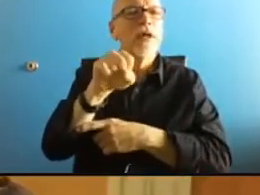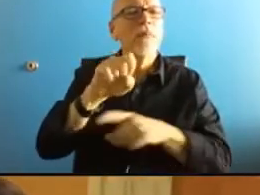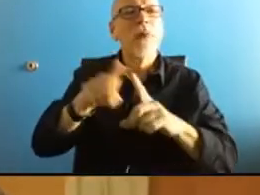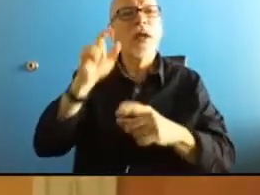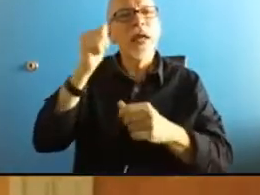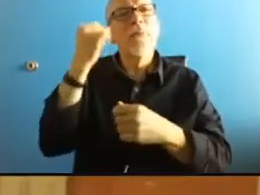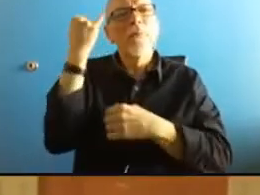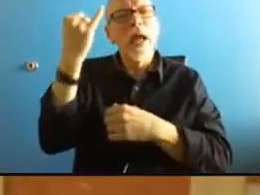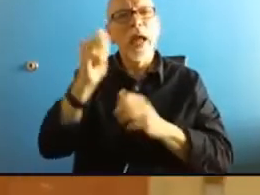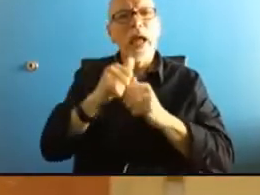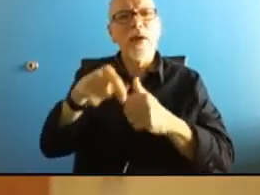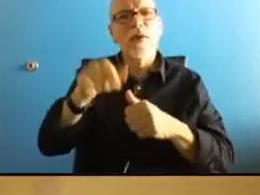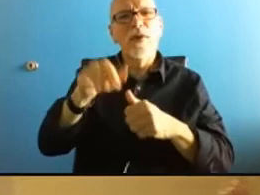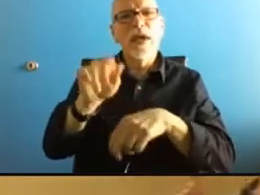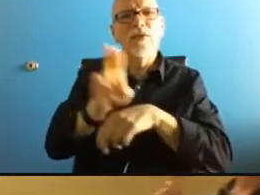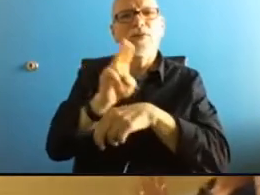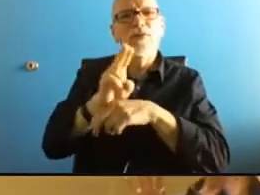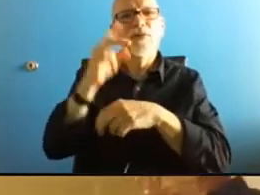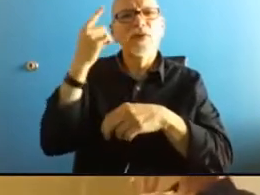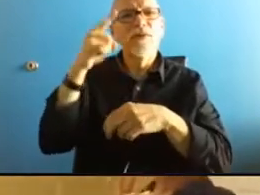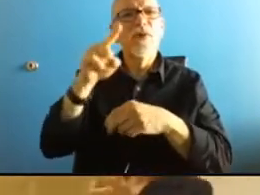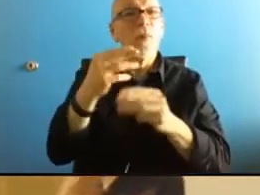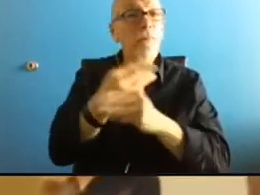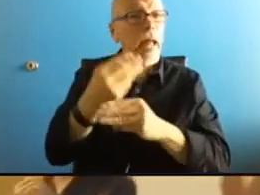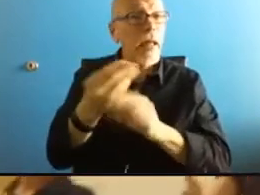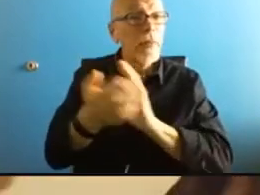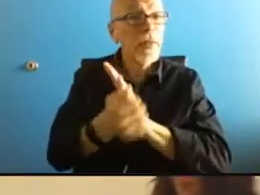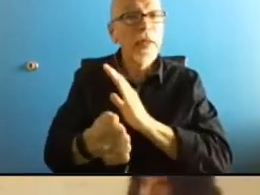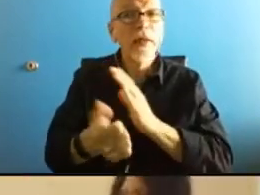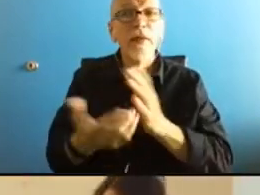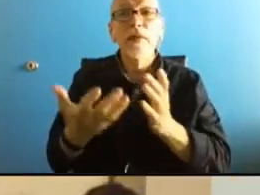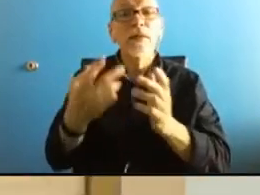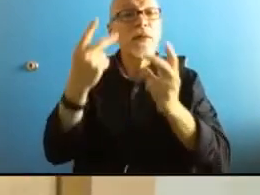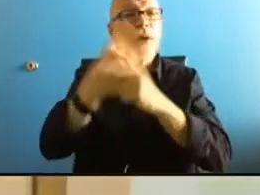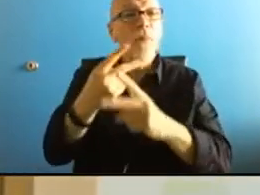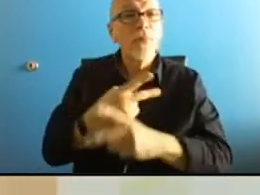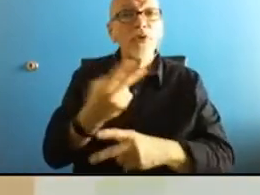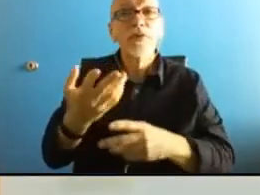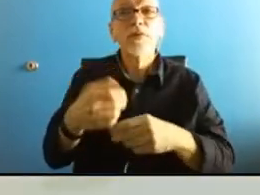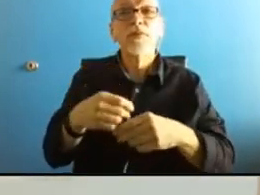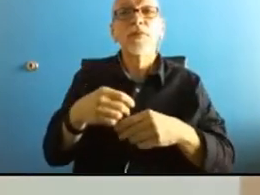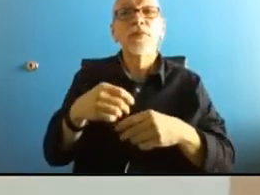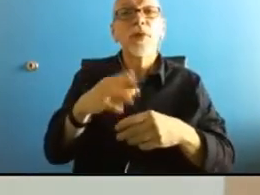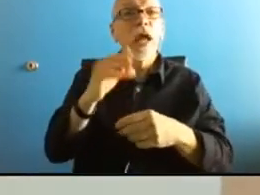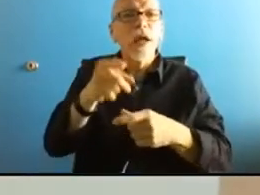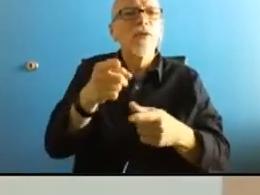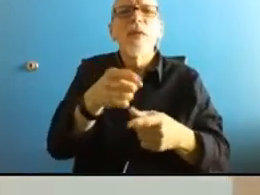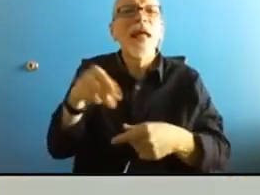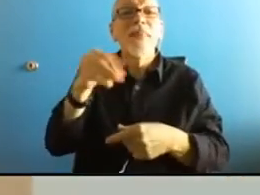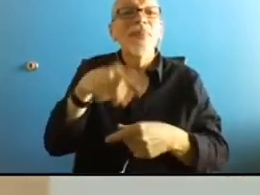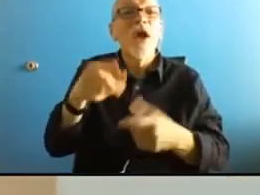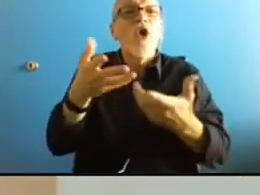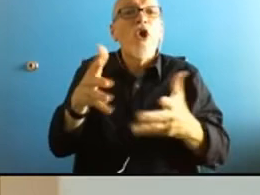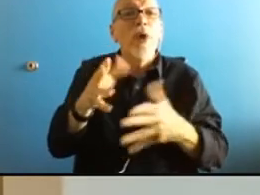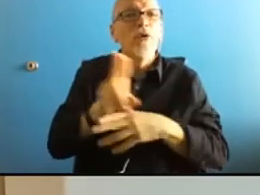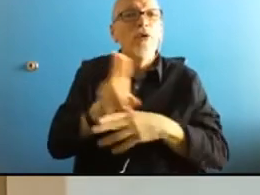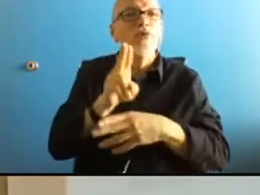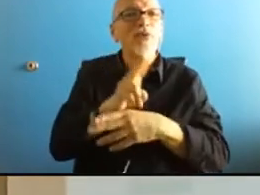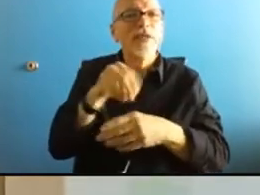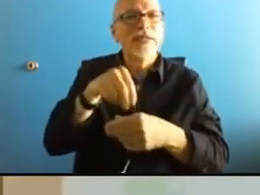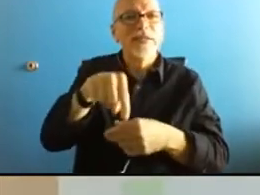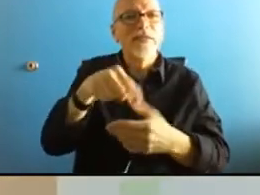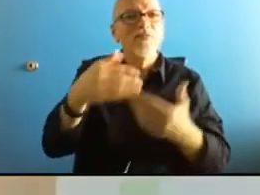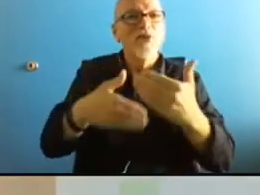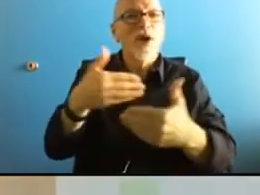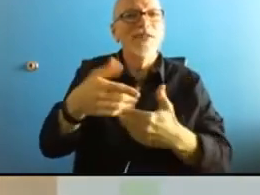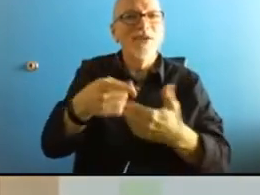how this can be used for math skills, computational skills, which, by the way, they already are using in this